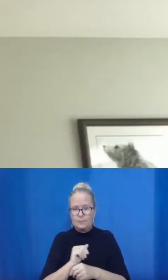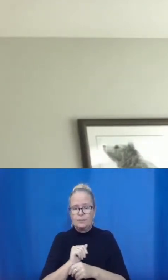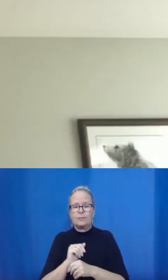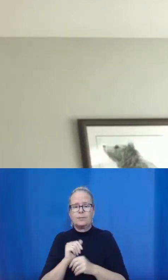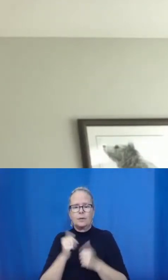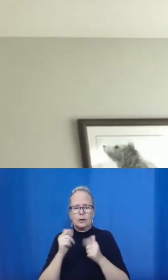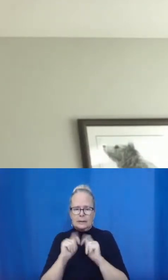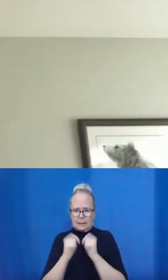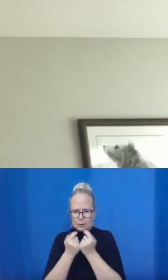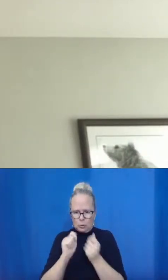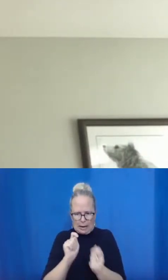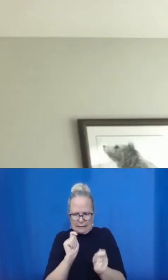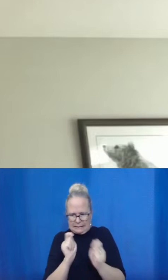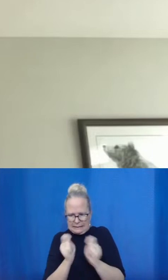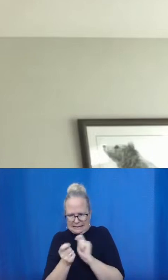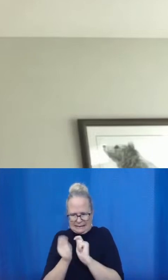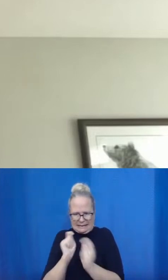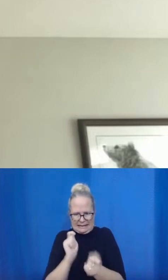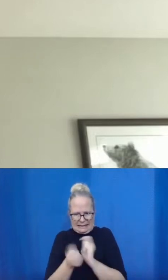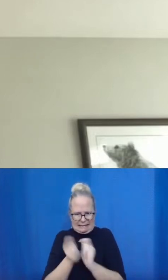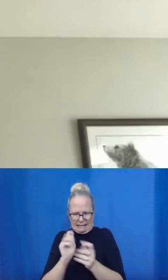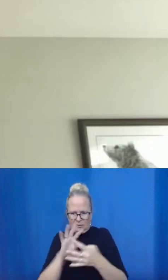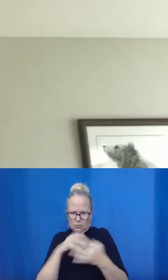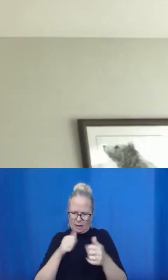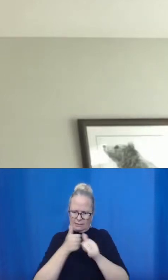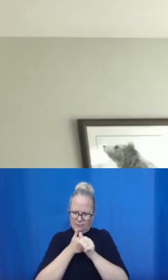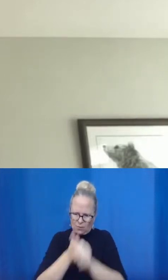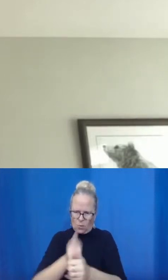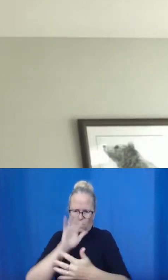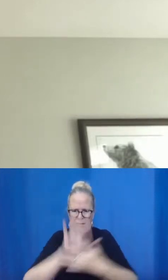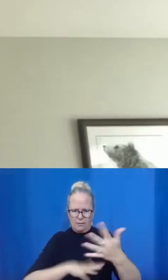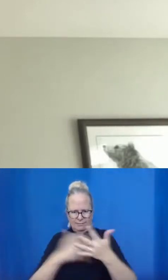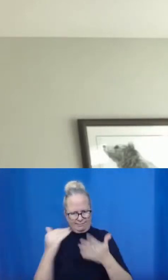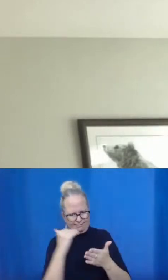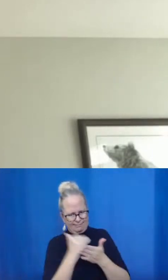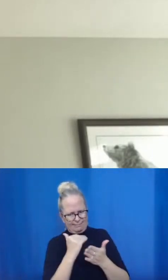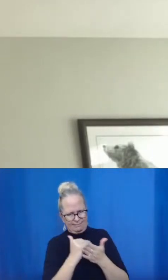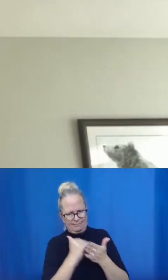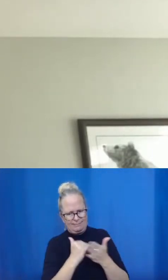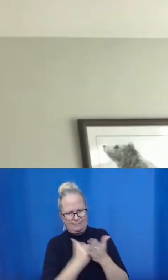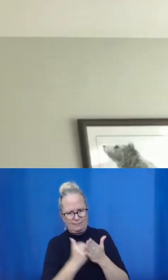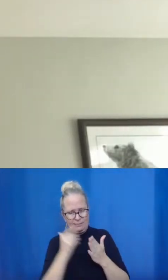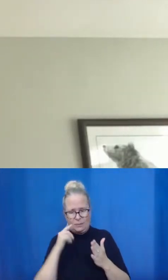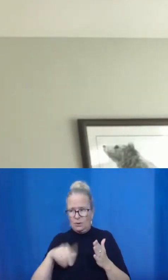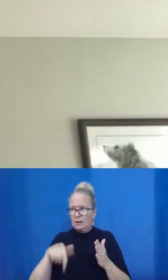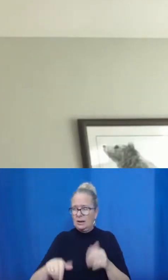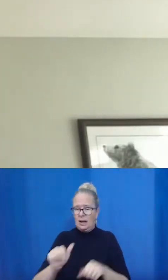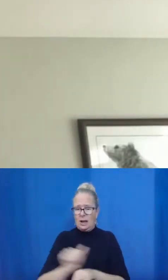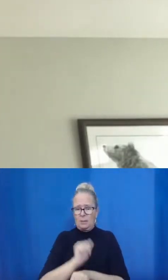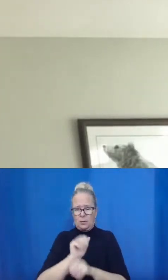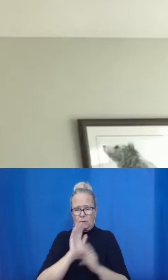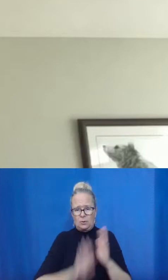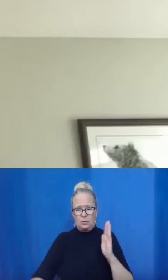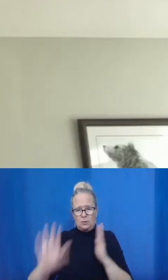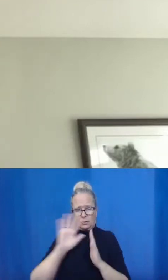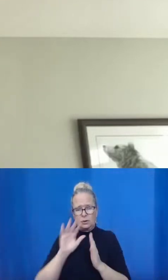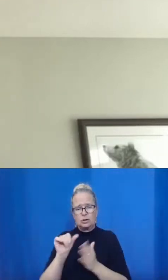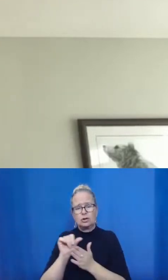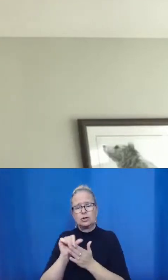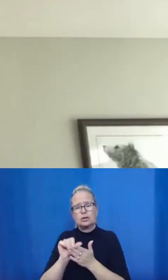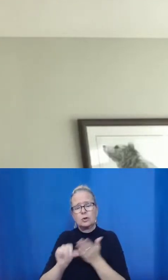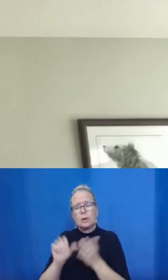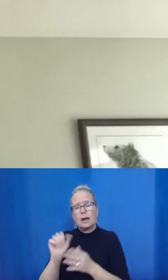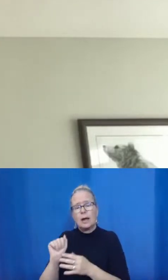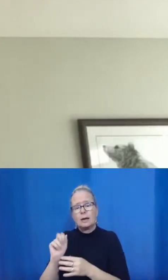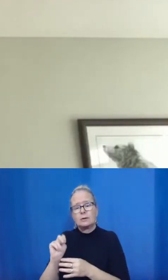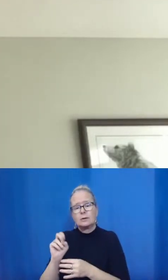the outcomes. And that might be hard to measure or assess with any degree of certainty, but I think the people of the province really deserve that